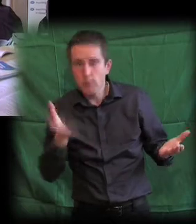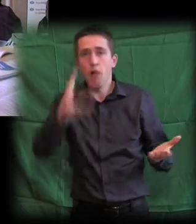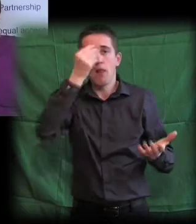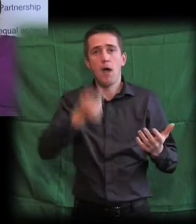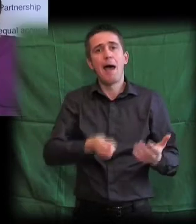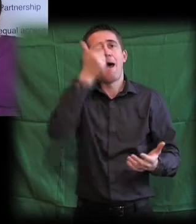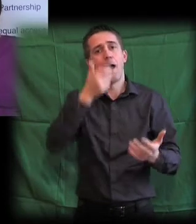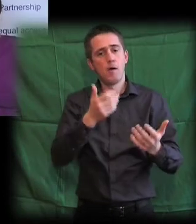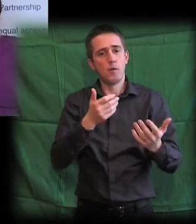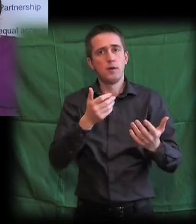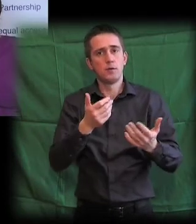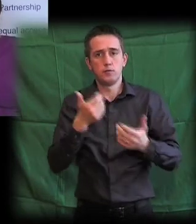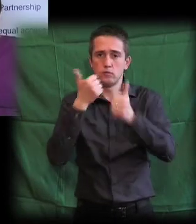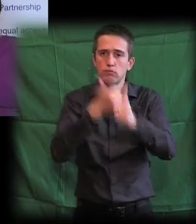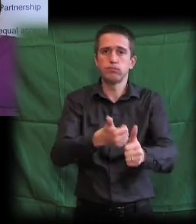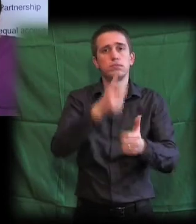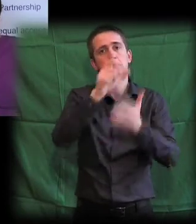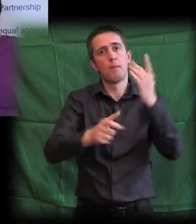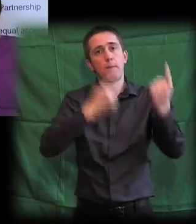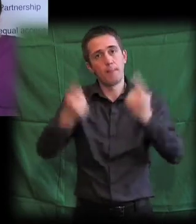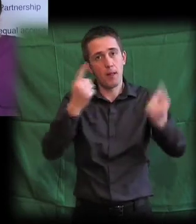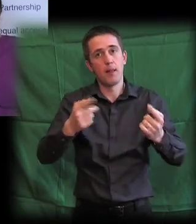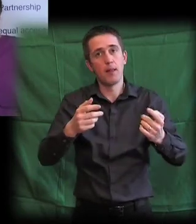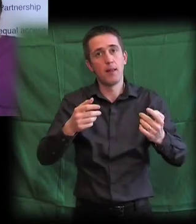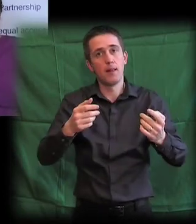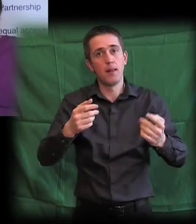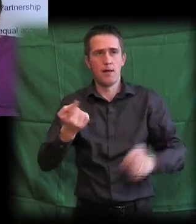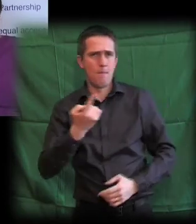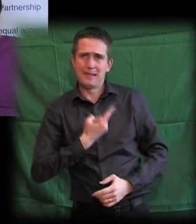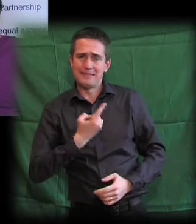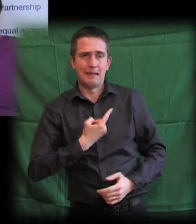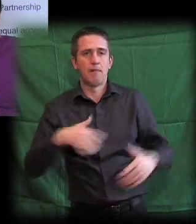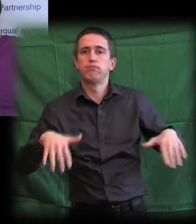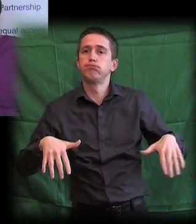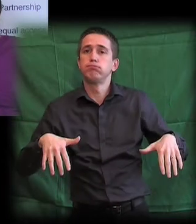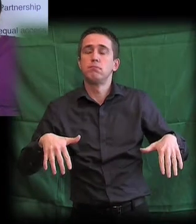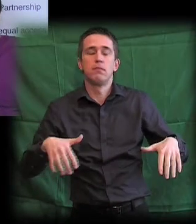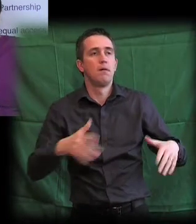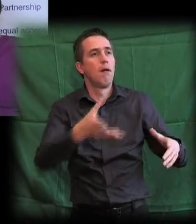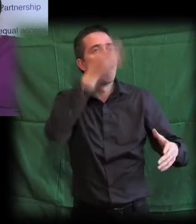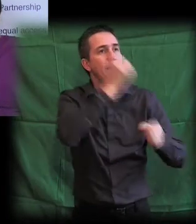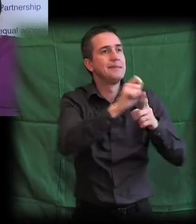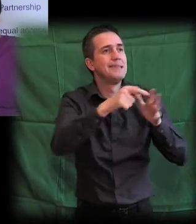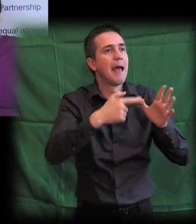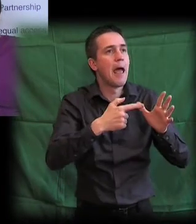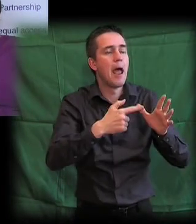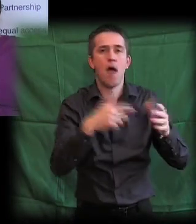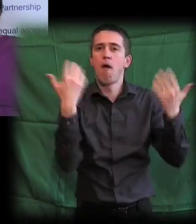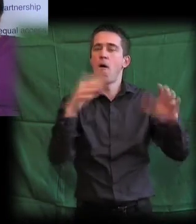disabled people. GDA has been a lifeline for me because before I heard about GDA, I used to sit in the